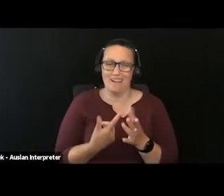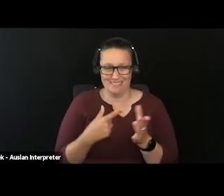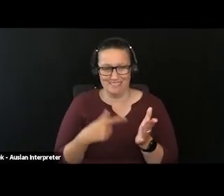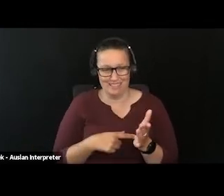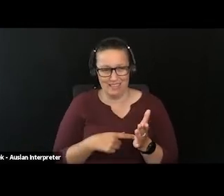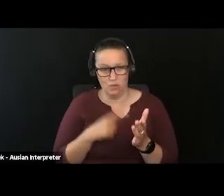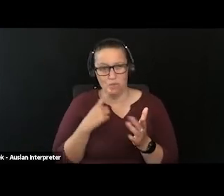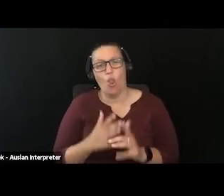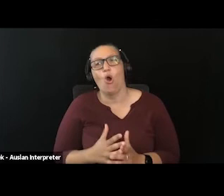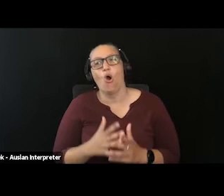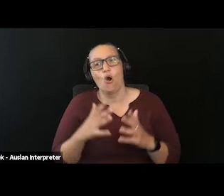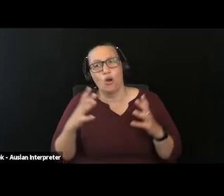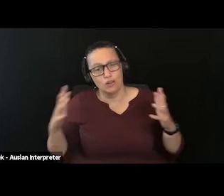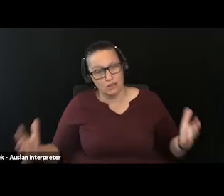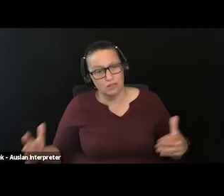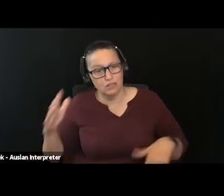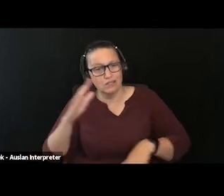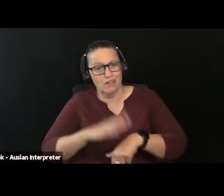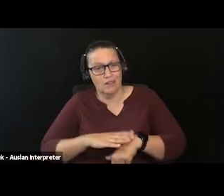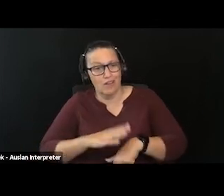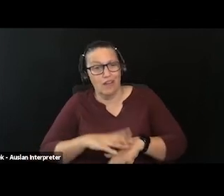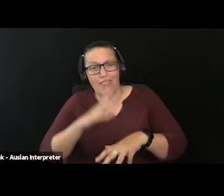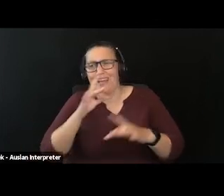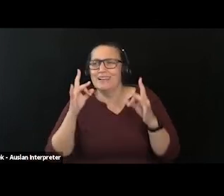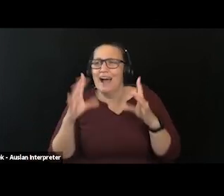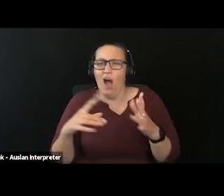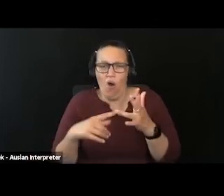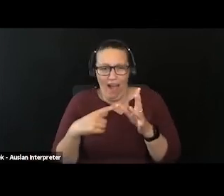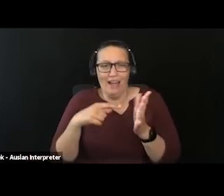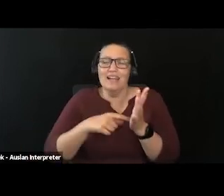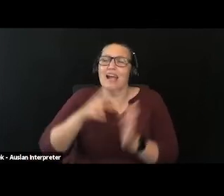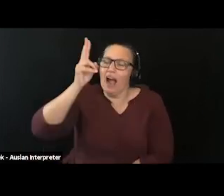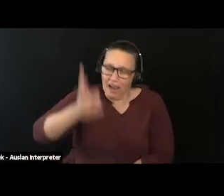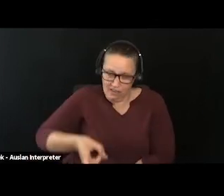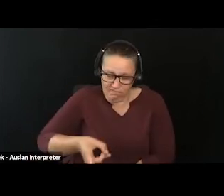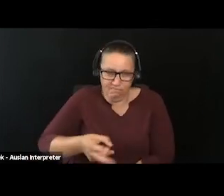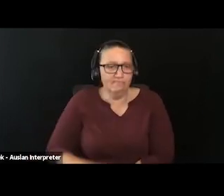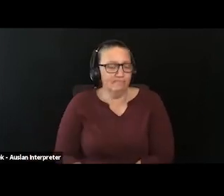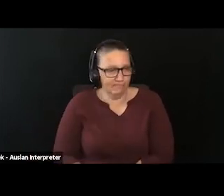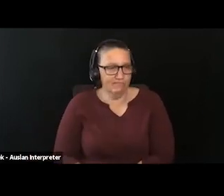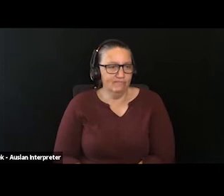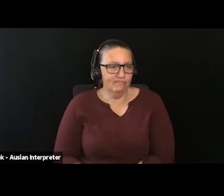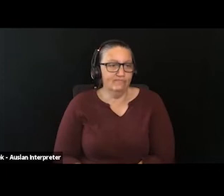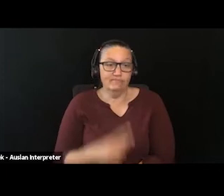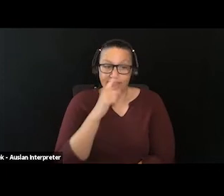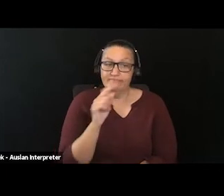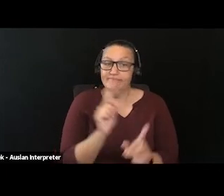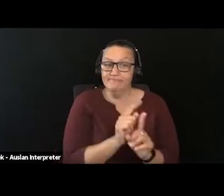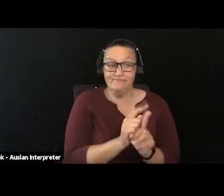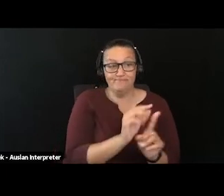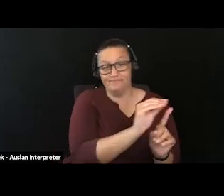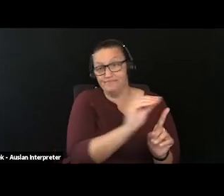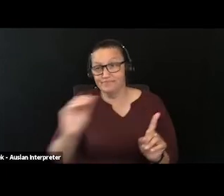longer period of time, and they can then start OAT again, a new episode of OAT. They can also progress into long